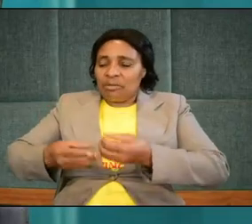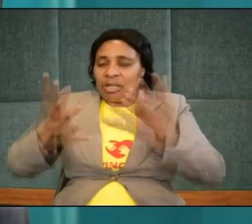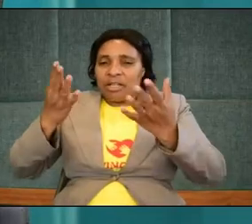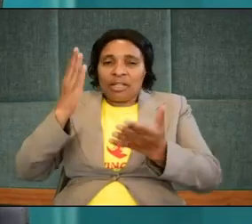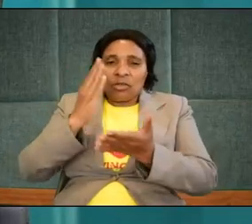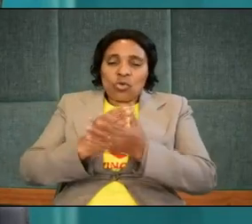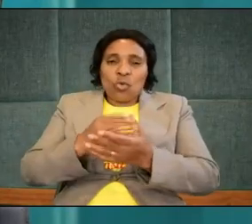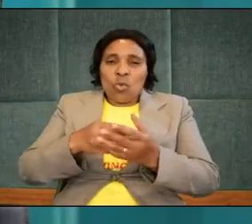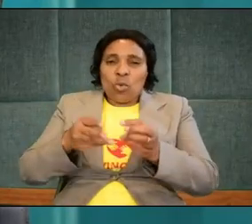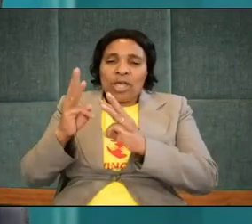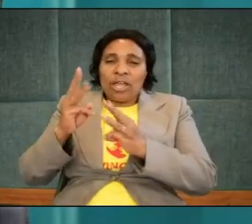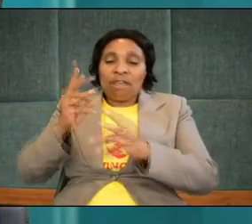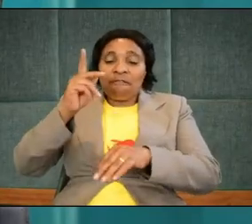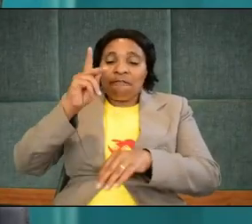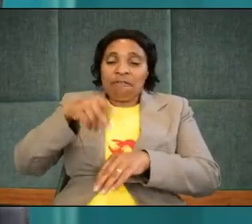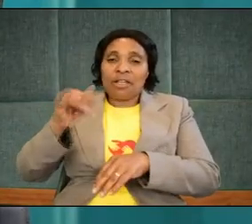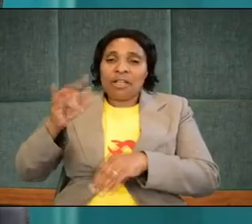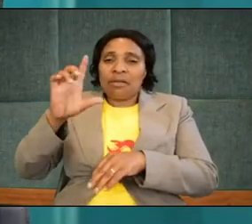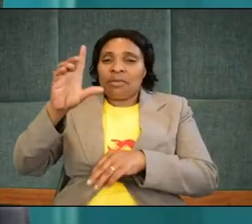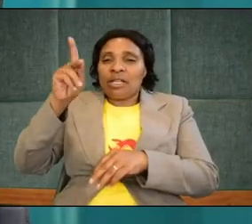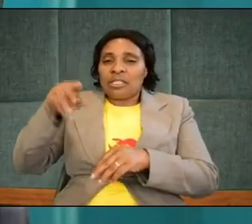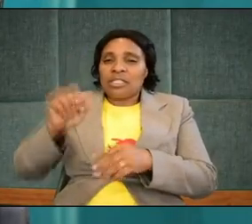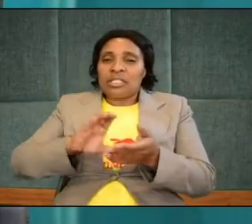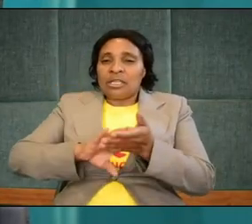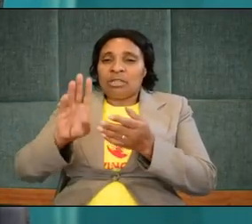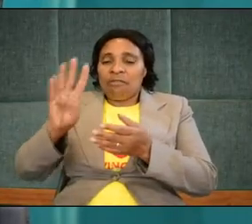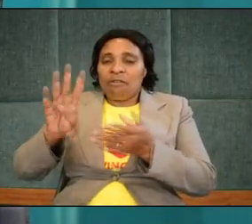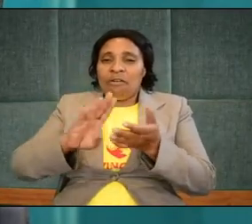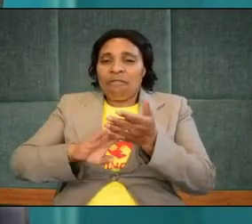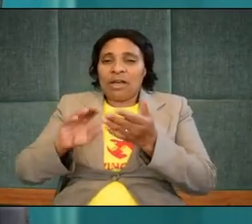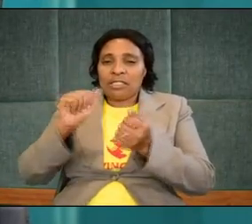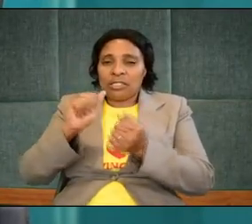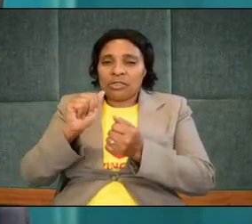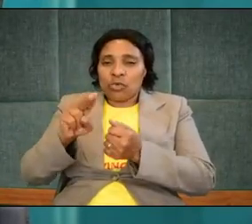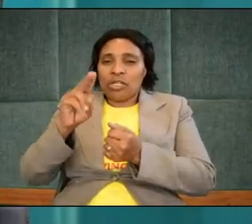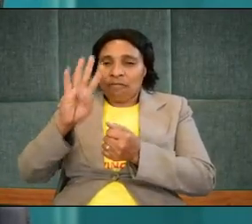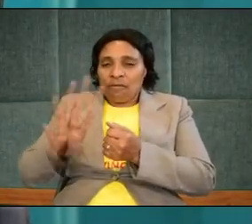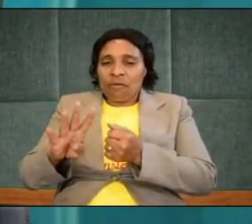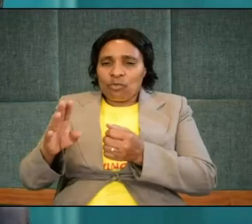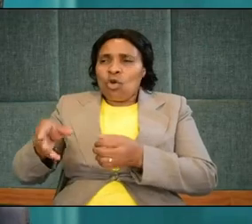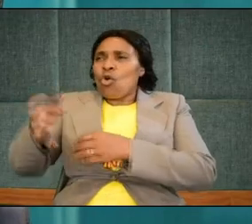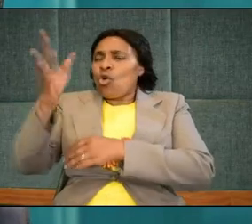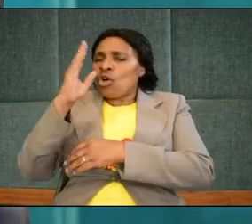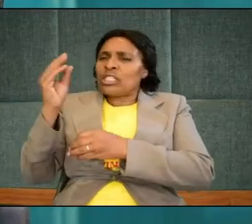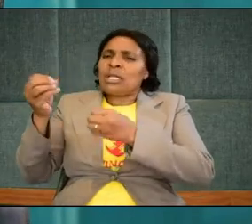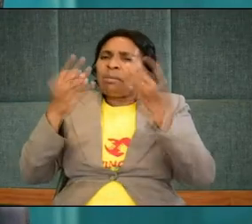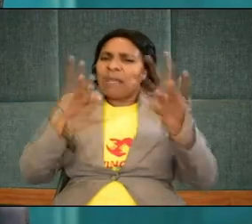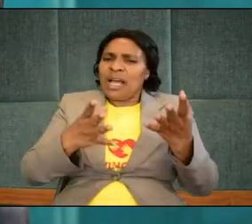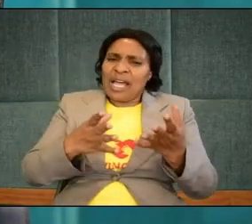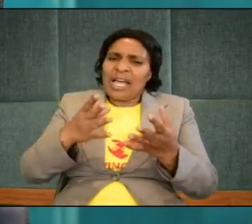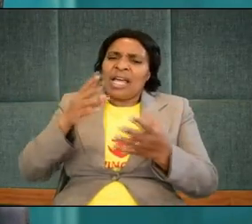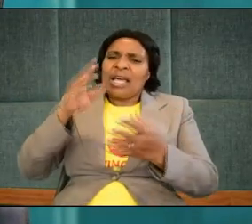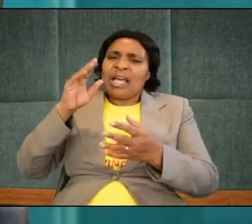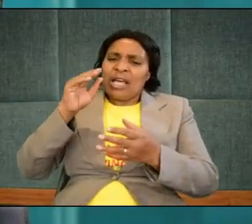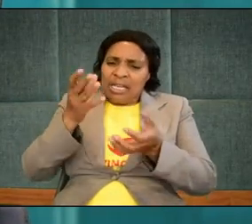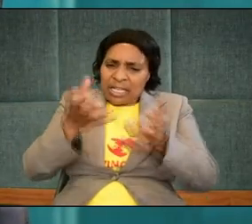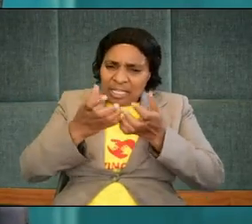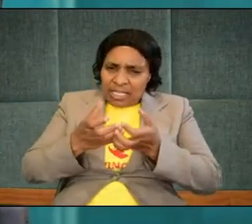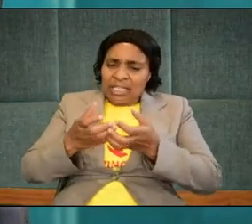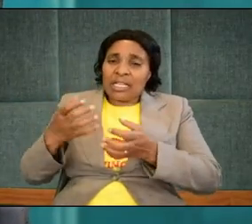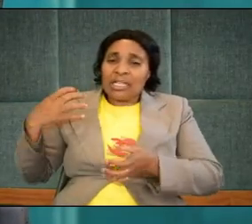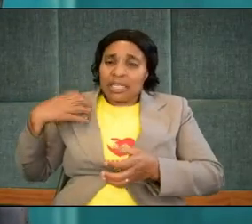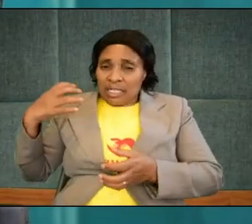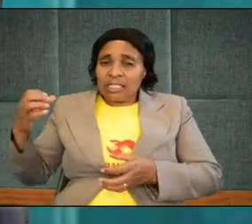in Philippians 4 verse 19, that "my God shall supply your need according to his riches in